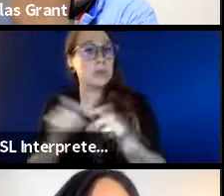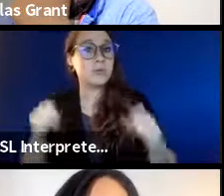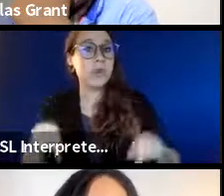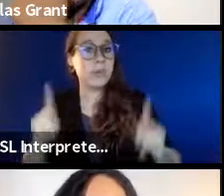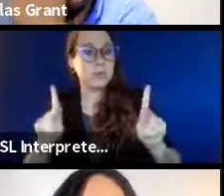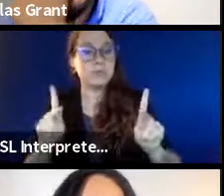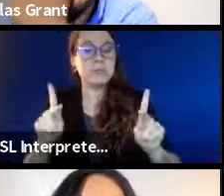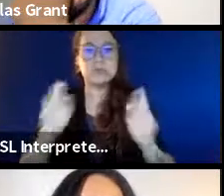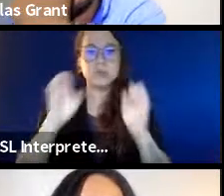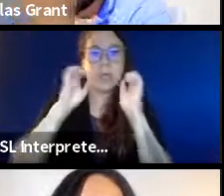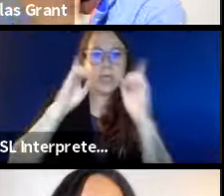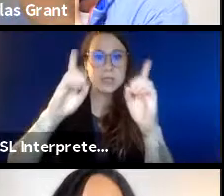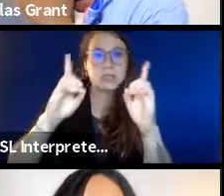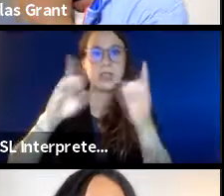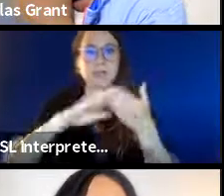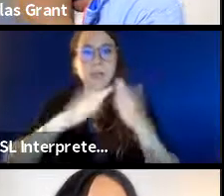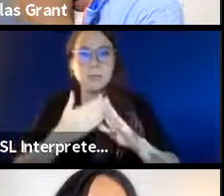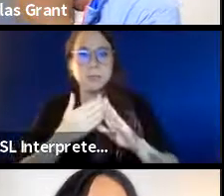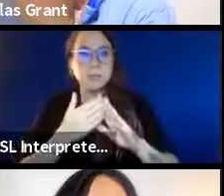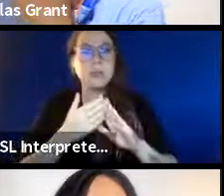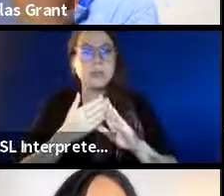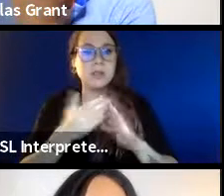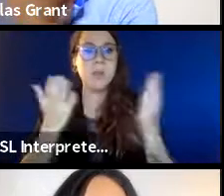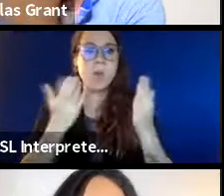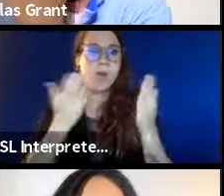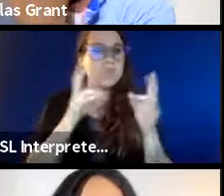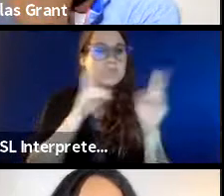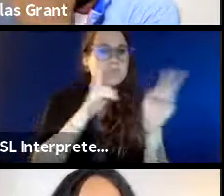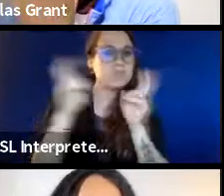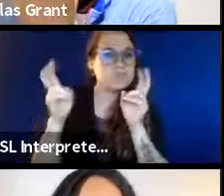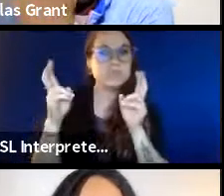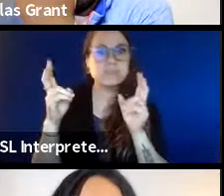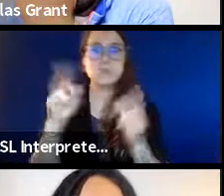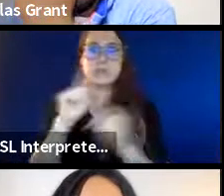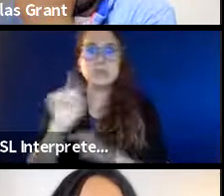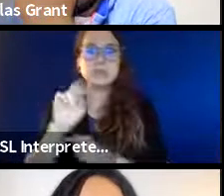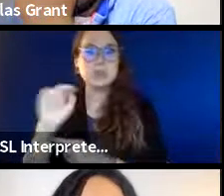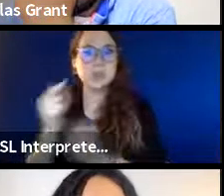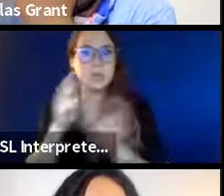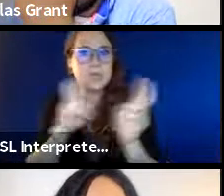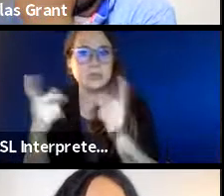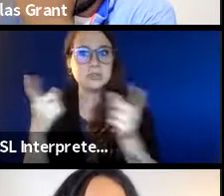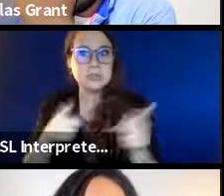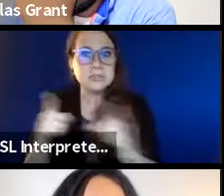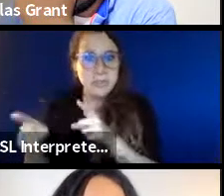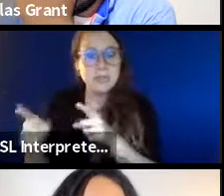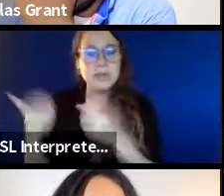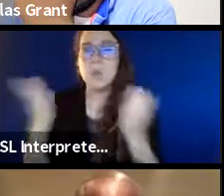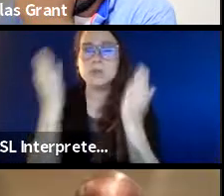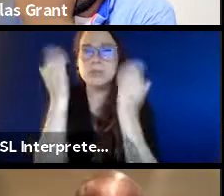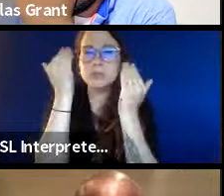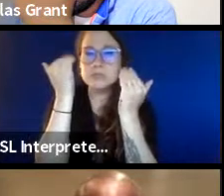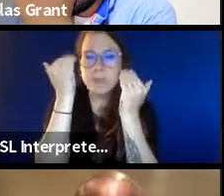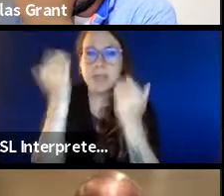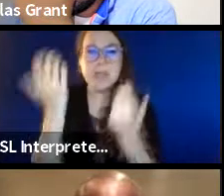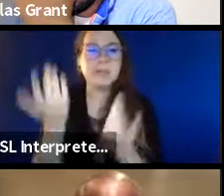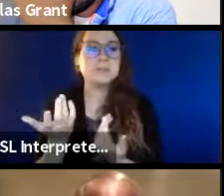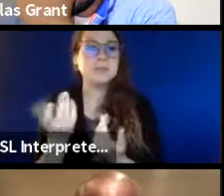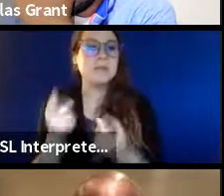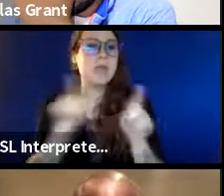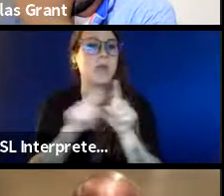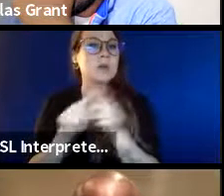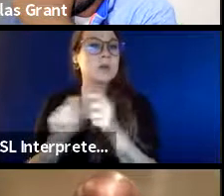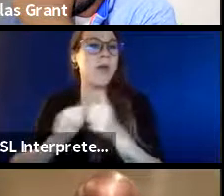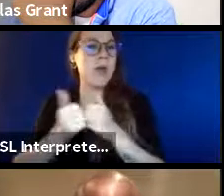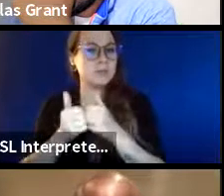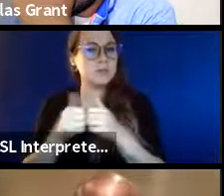community about what is matter of right, what are some of the zoning issues that you can expect, and also how to pick up on some of the issues